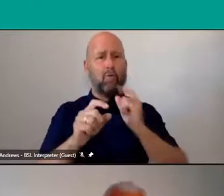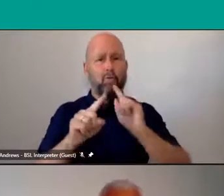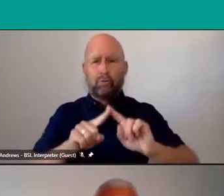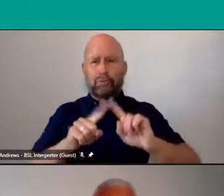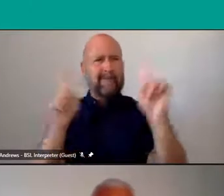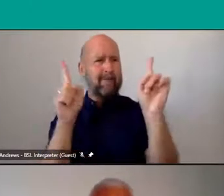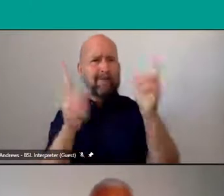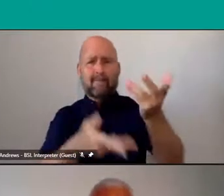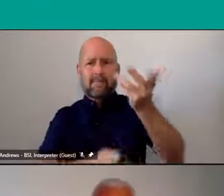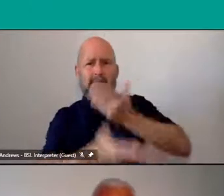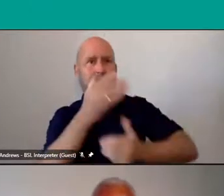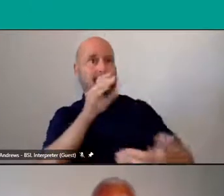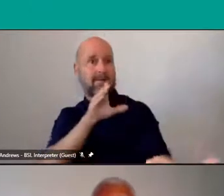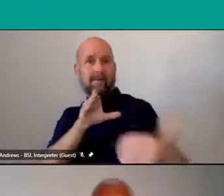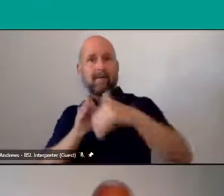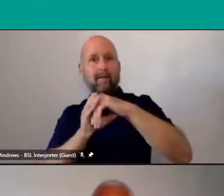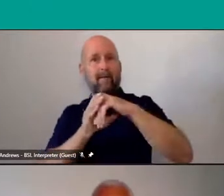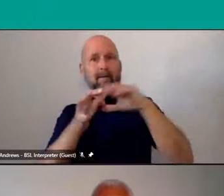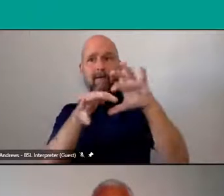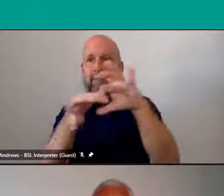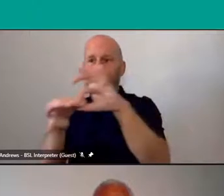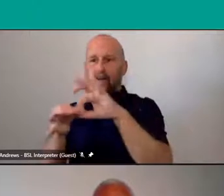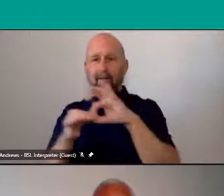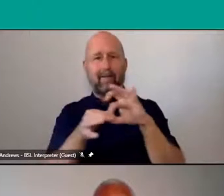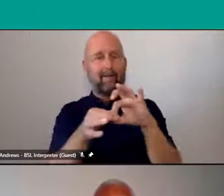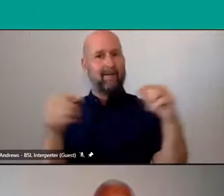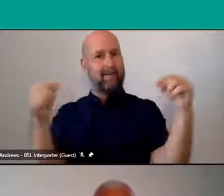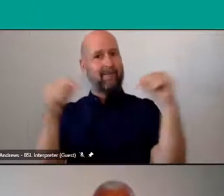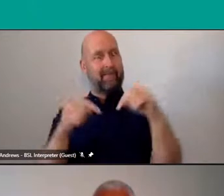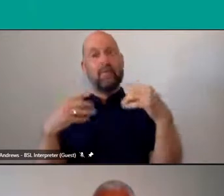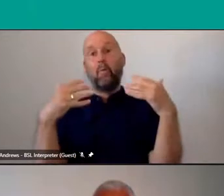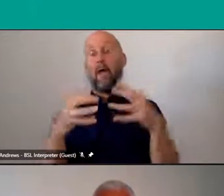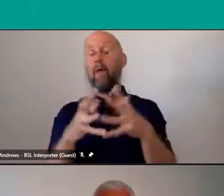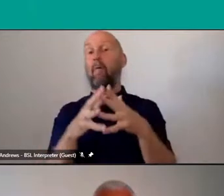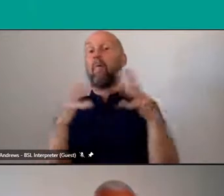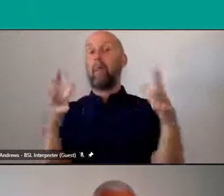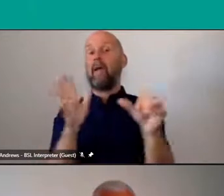and bring it to bear on this enormous challenge.